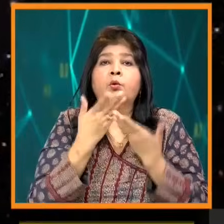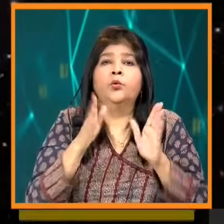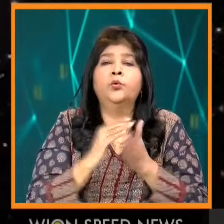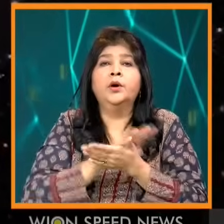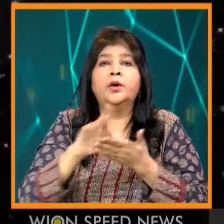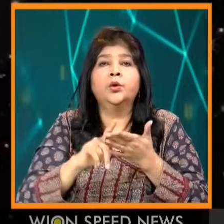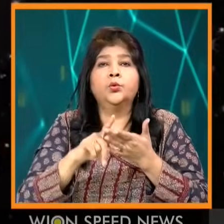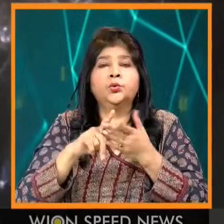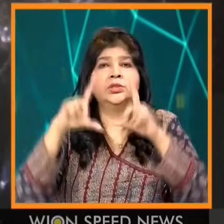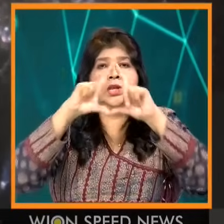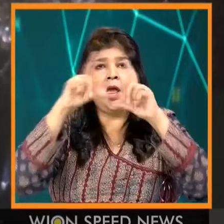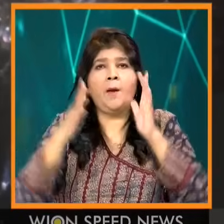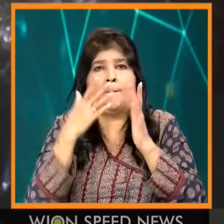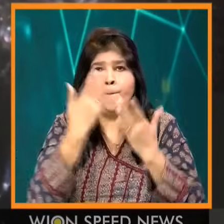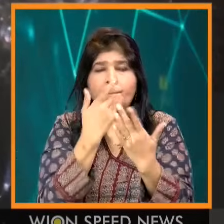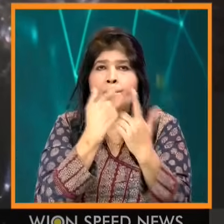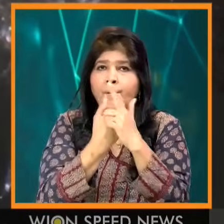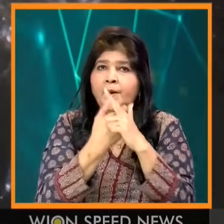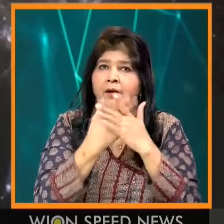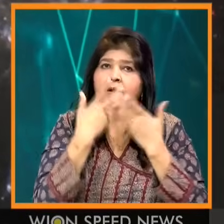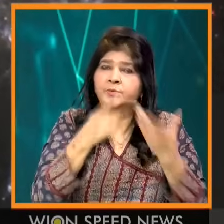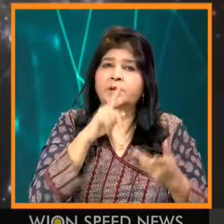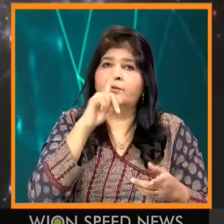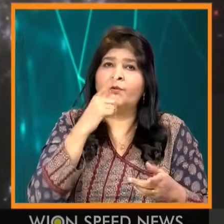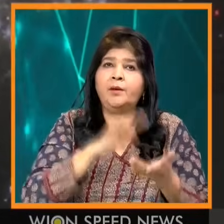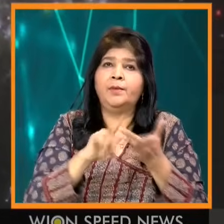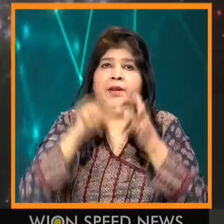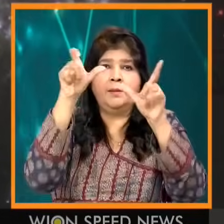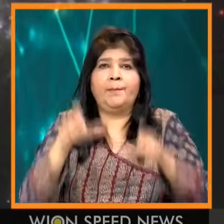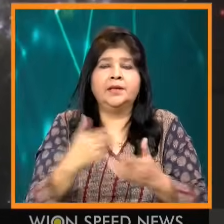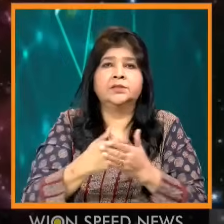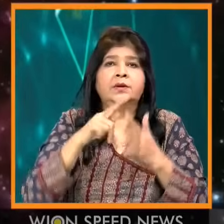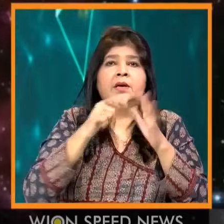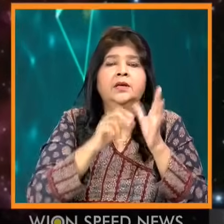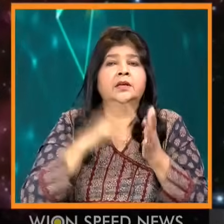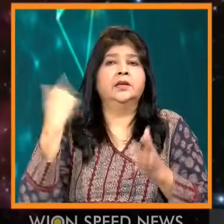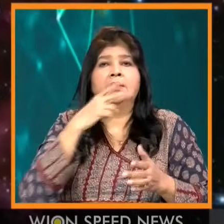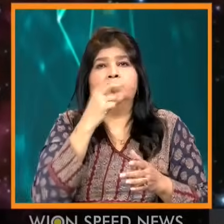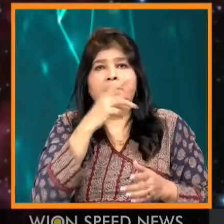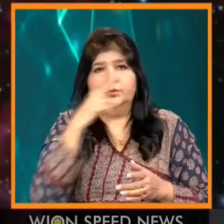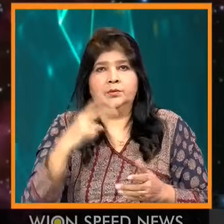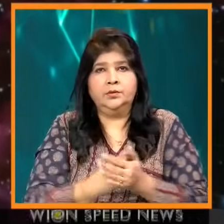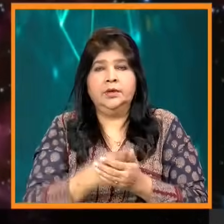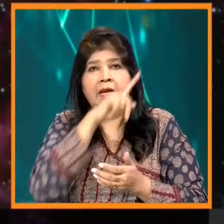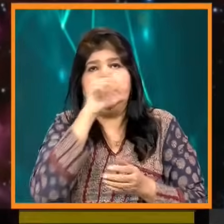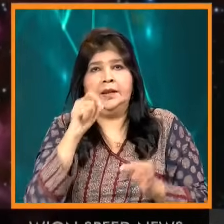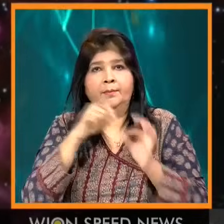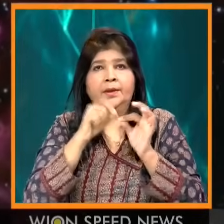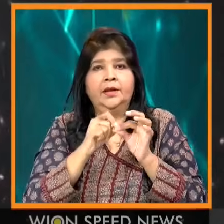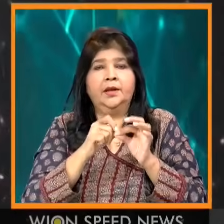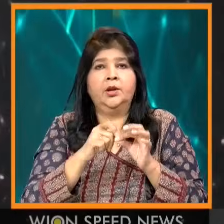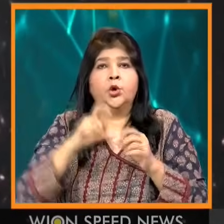its huge mirror and arrived at its observation post 1 million miles from Earth in 2022. And the $10 billion